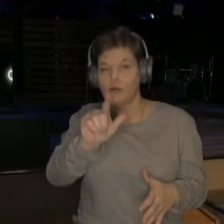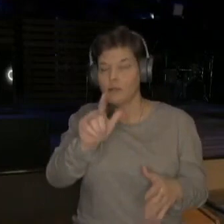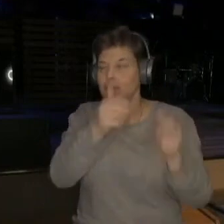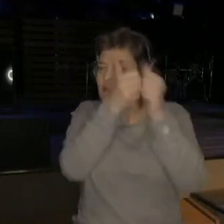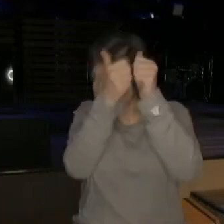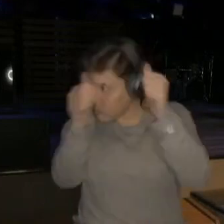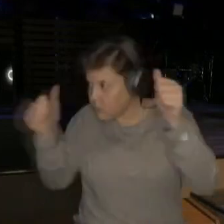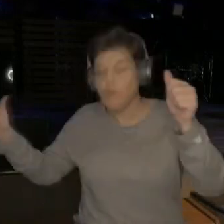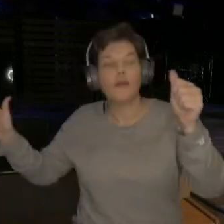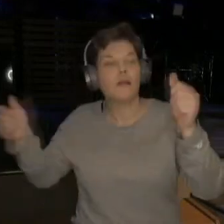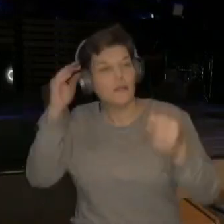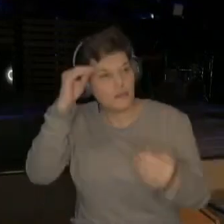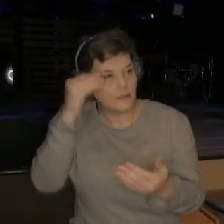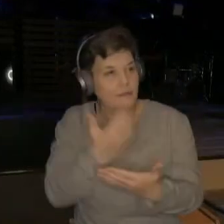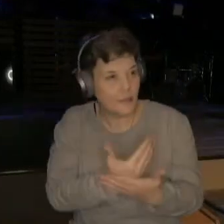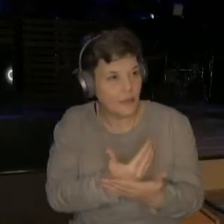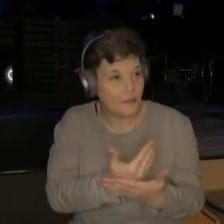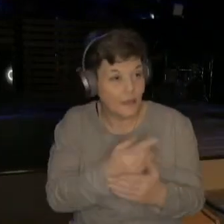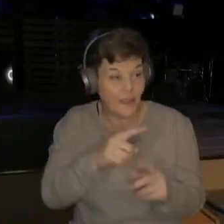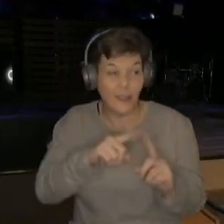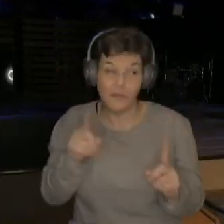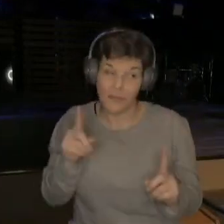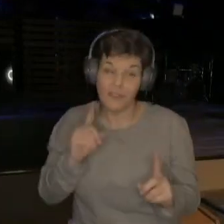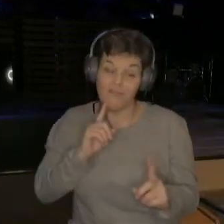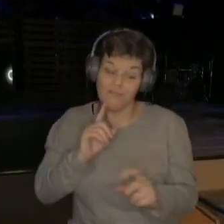the parable of the two lost sons.